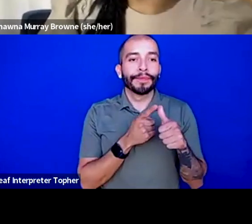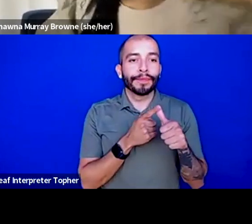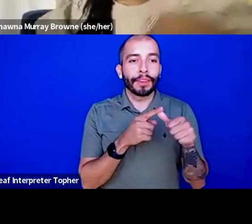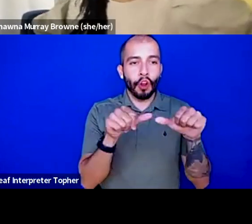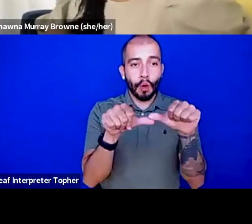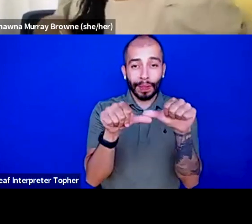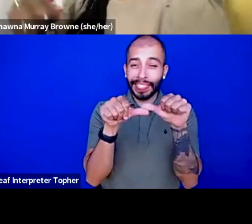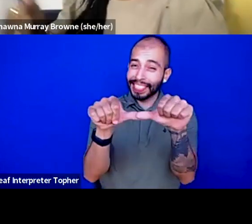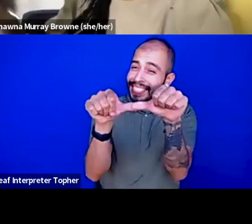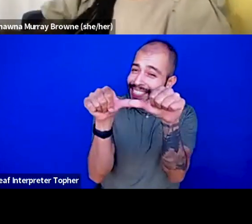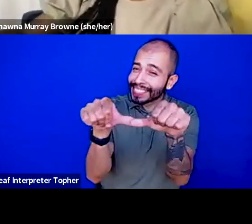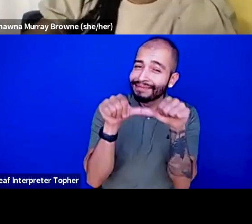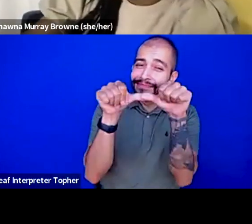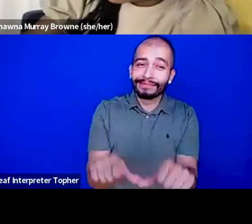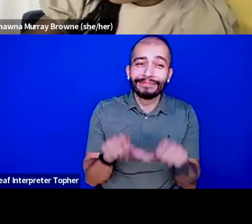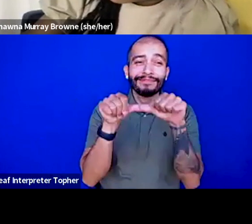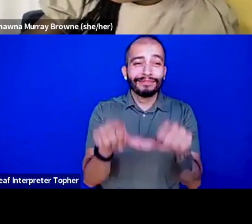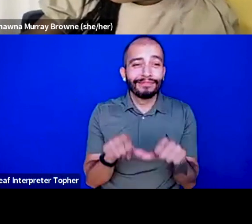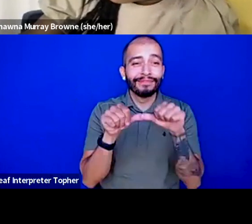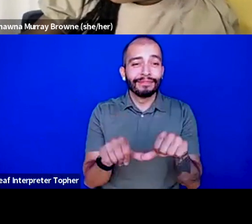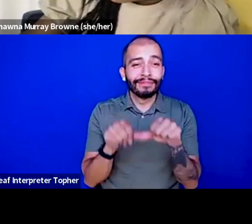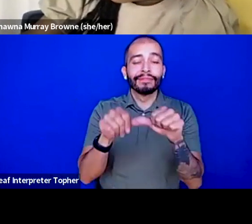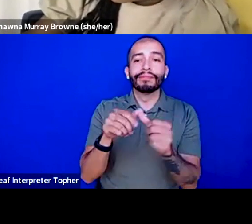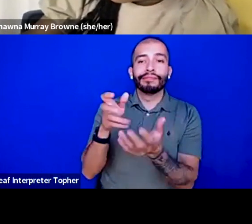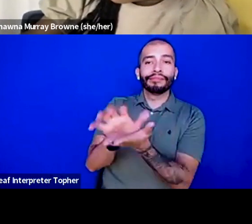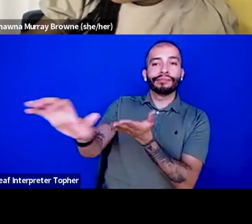Creates dominant groups and subjugated groups.